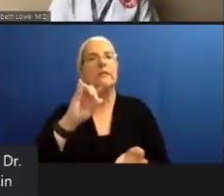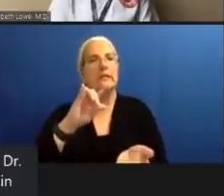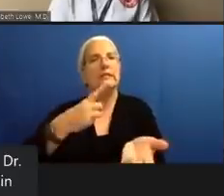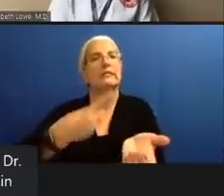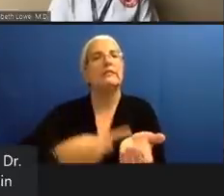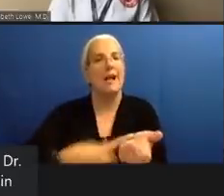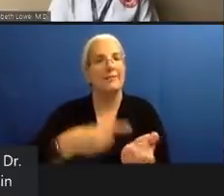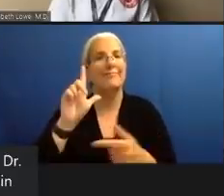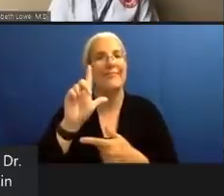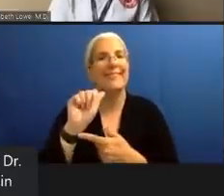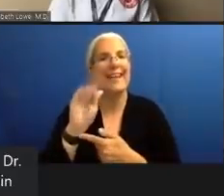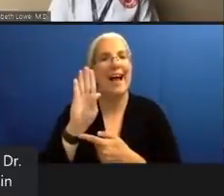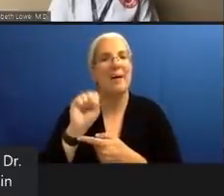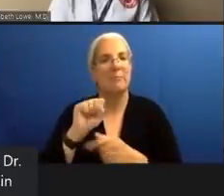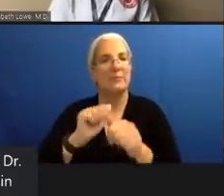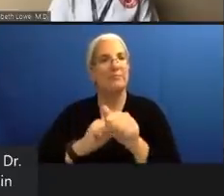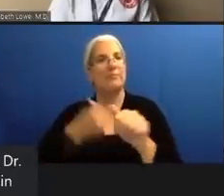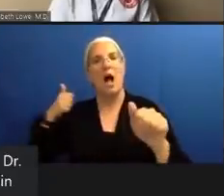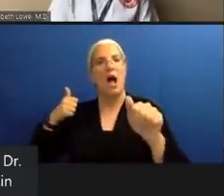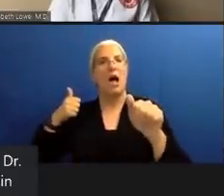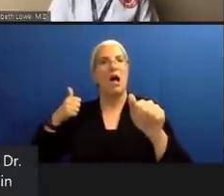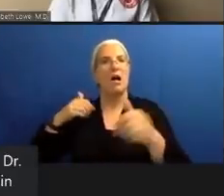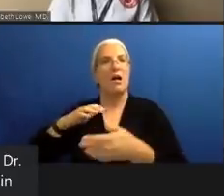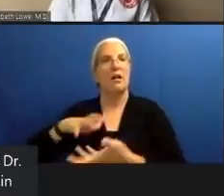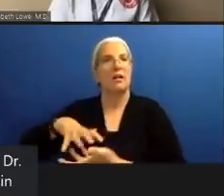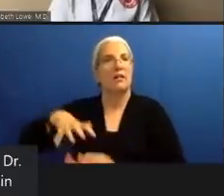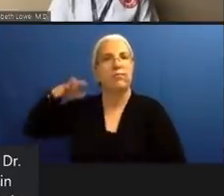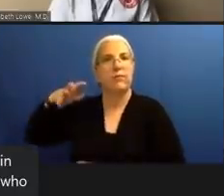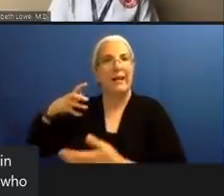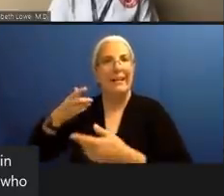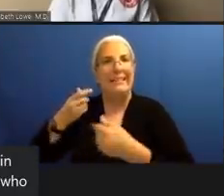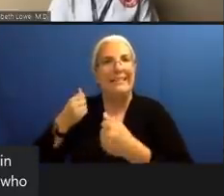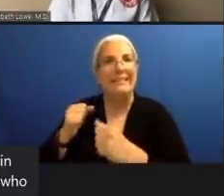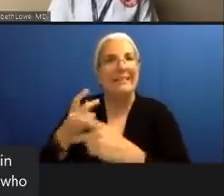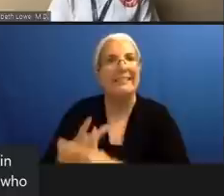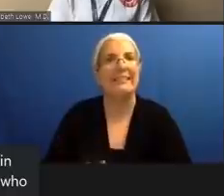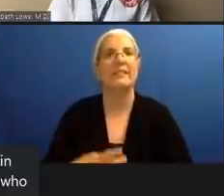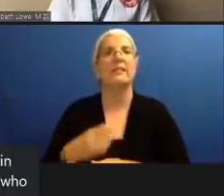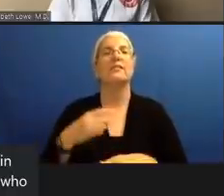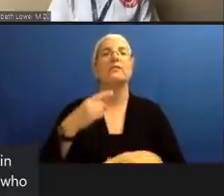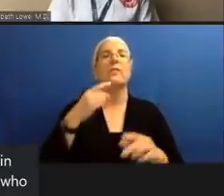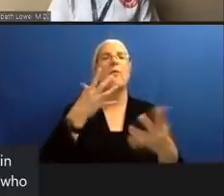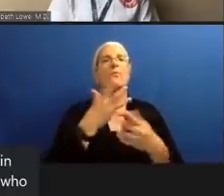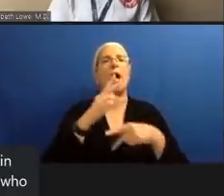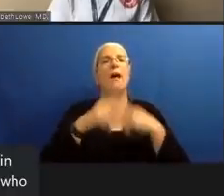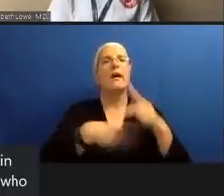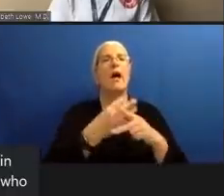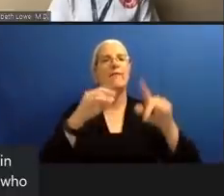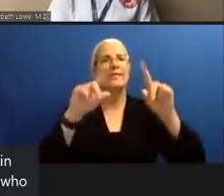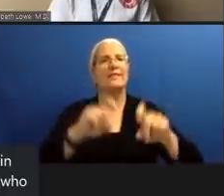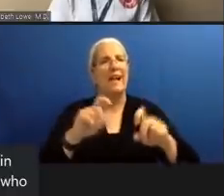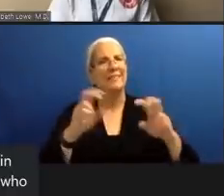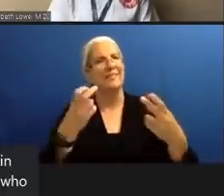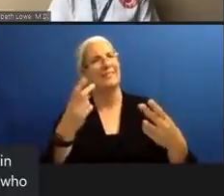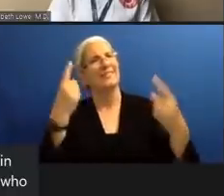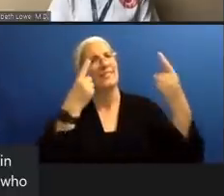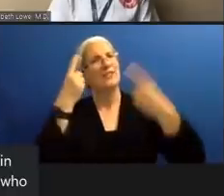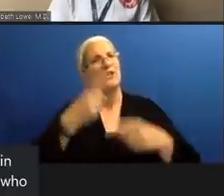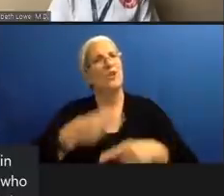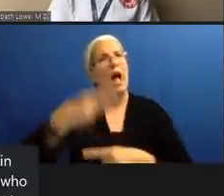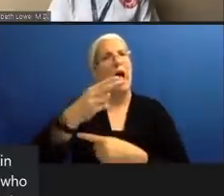high risk, and especially with those who meet the criteria and might be waiting on results? Yeah,